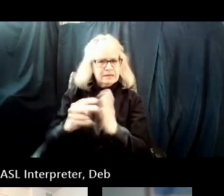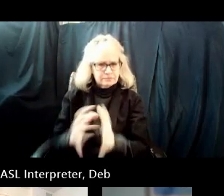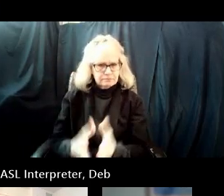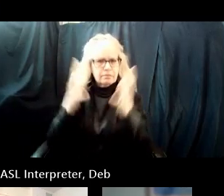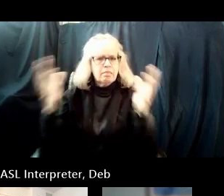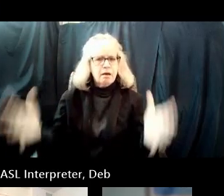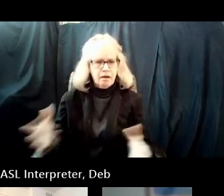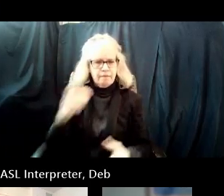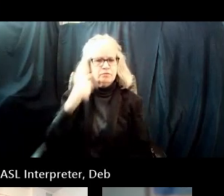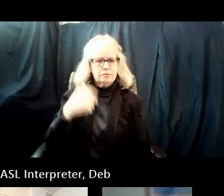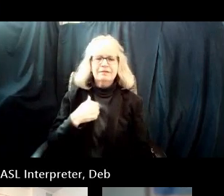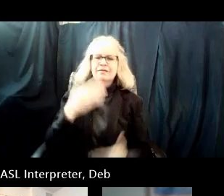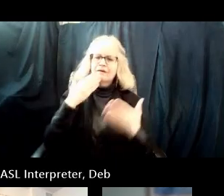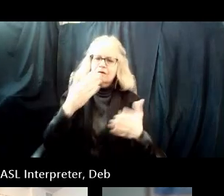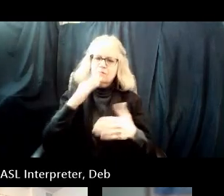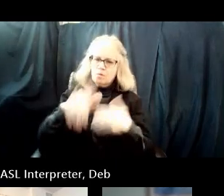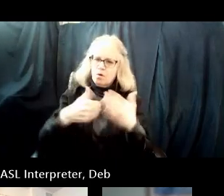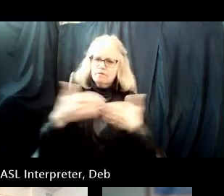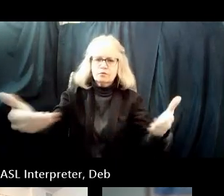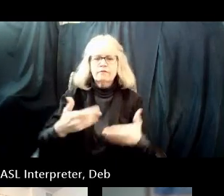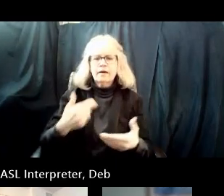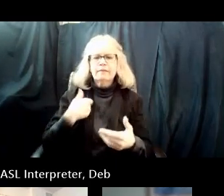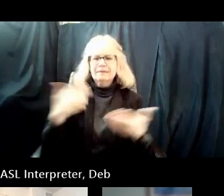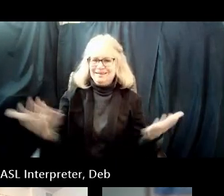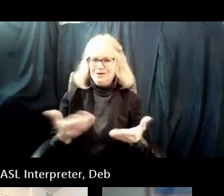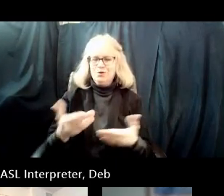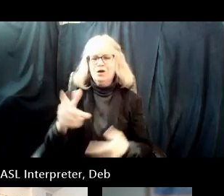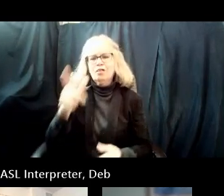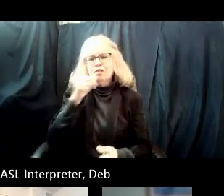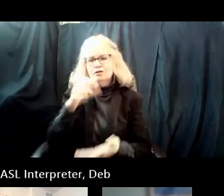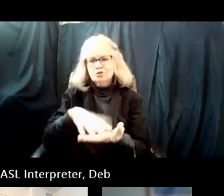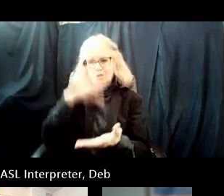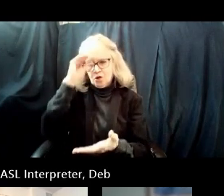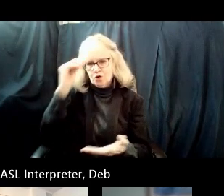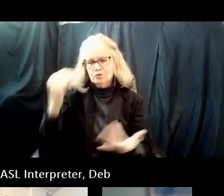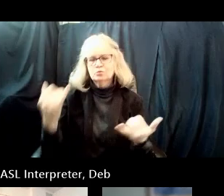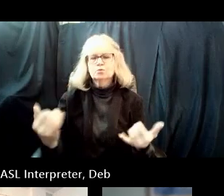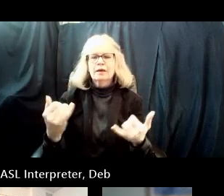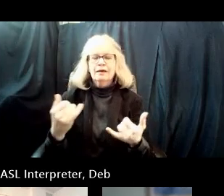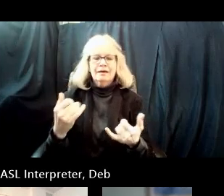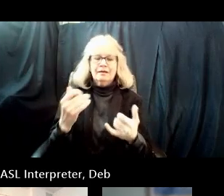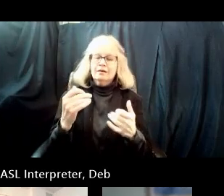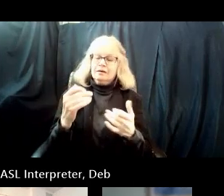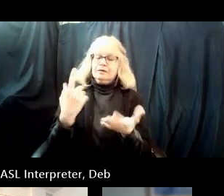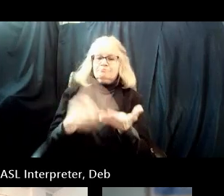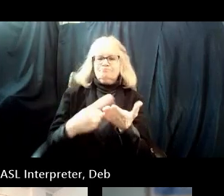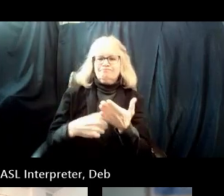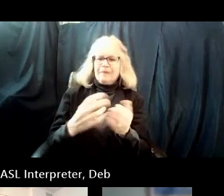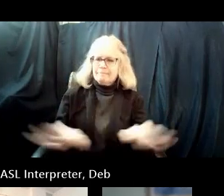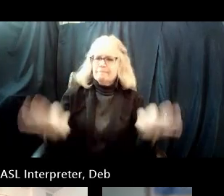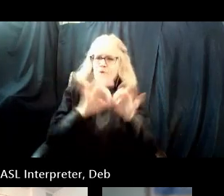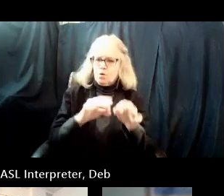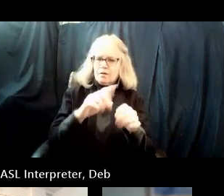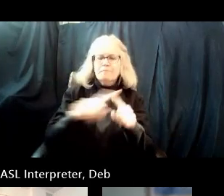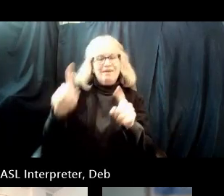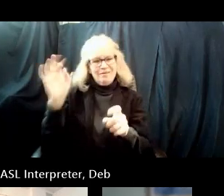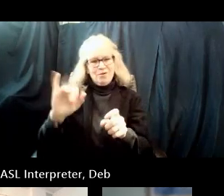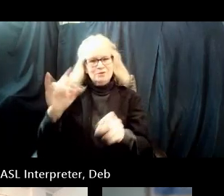me to this lunch and learn today. To talk about some really important topics, but also difficult topics. And I